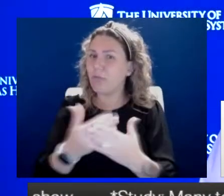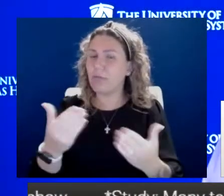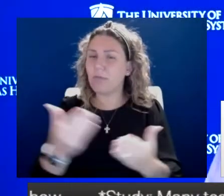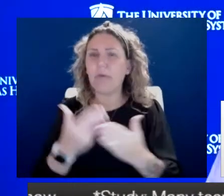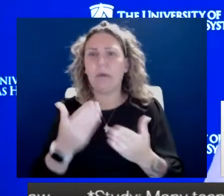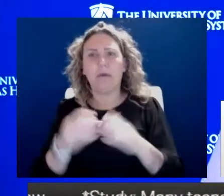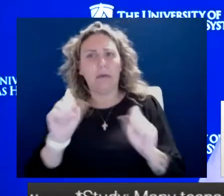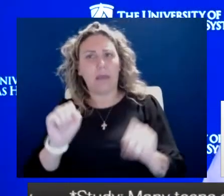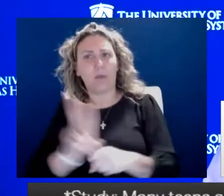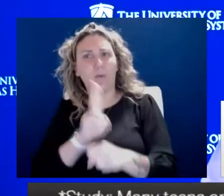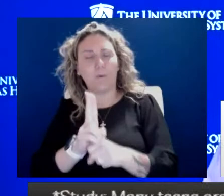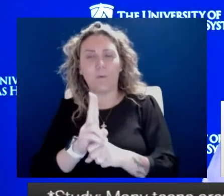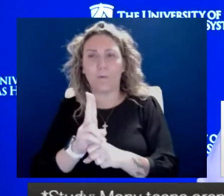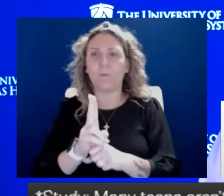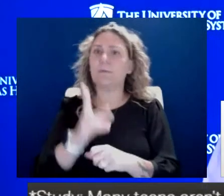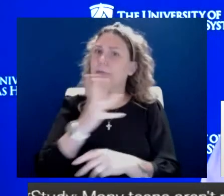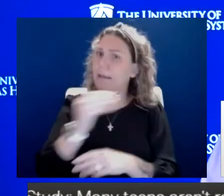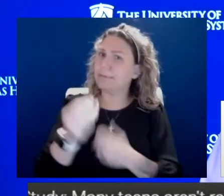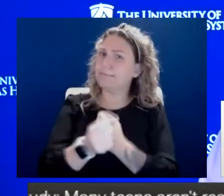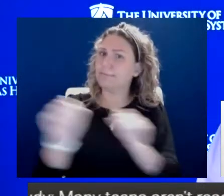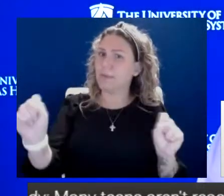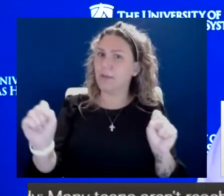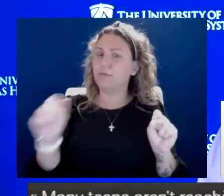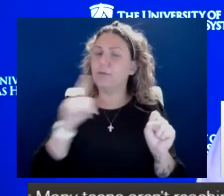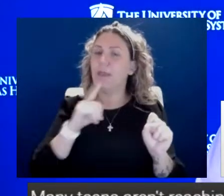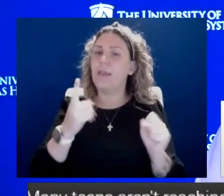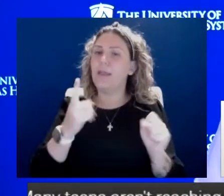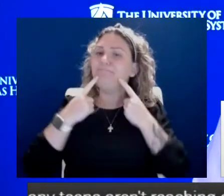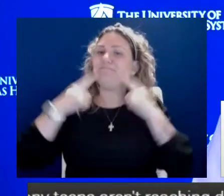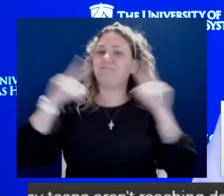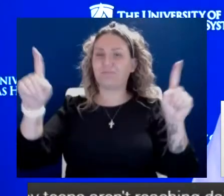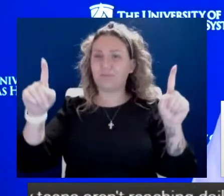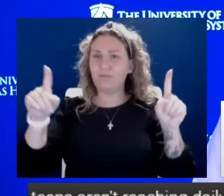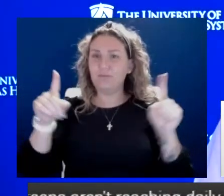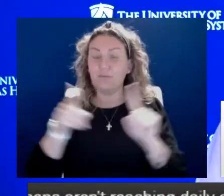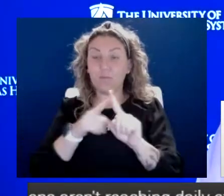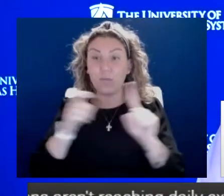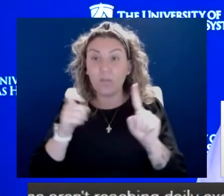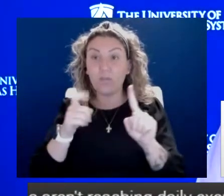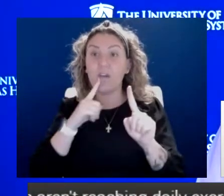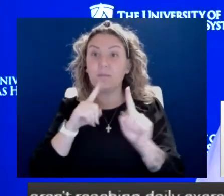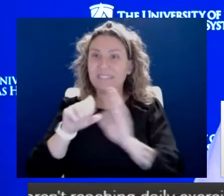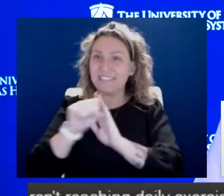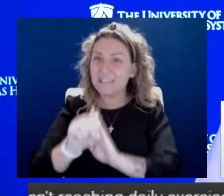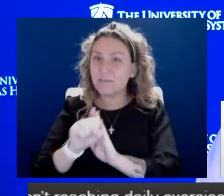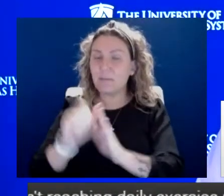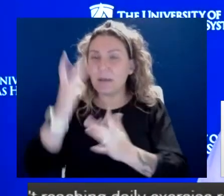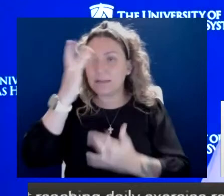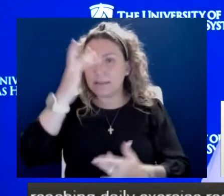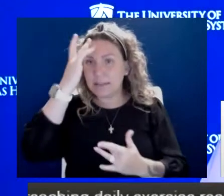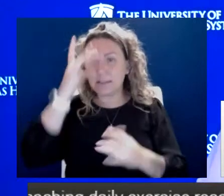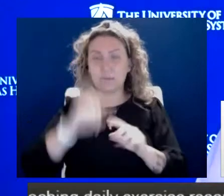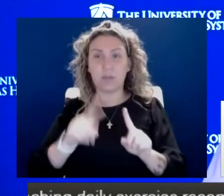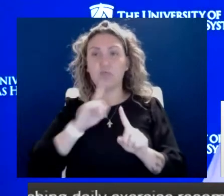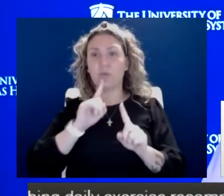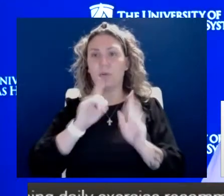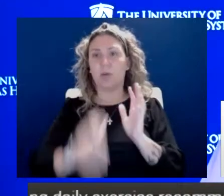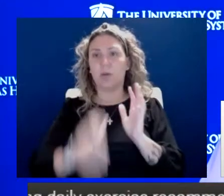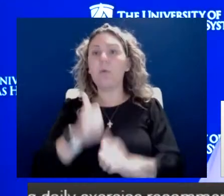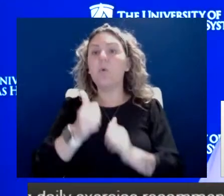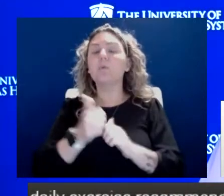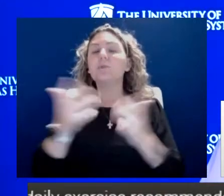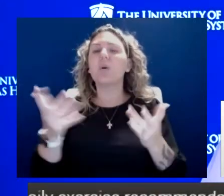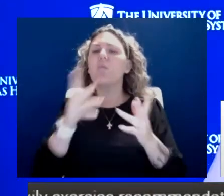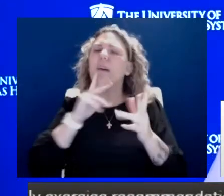that's the most important thing, and it does look to have efficacy against some symptomatic disease, but really mostly what we are looking for